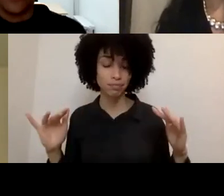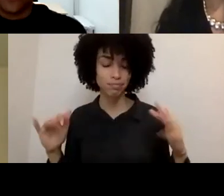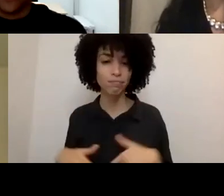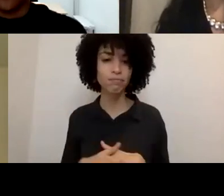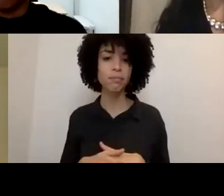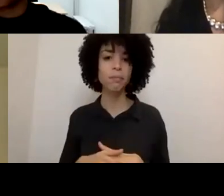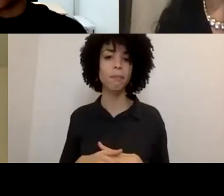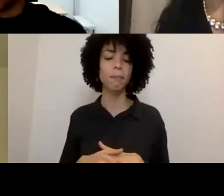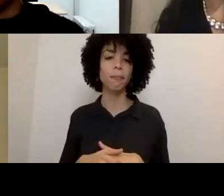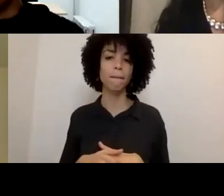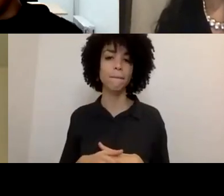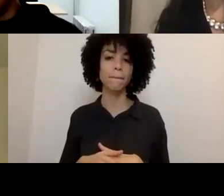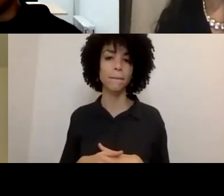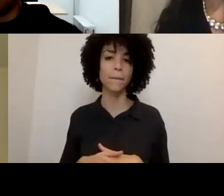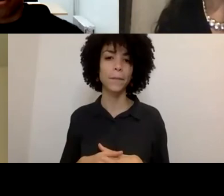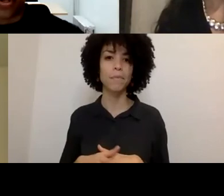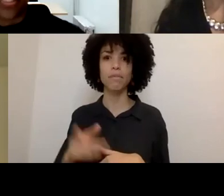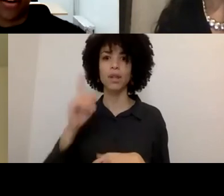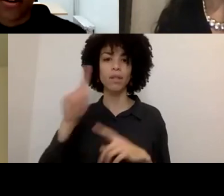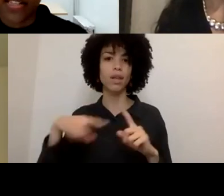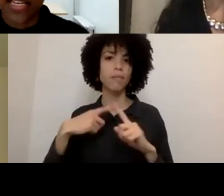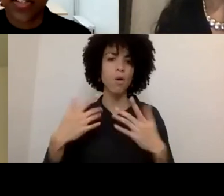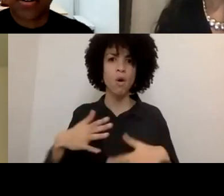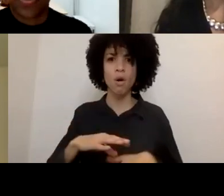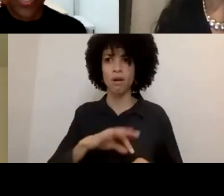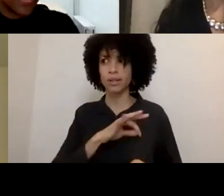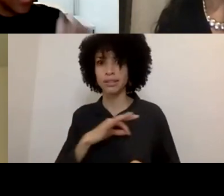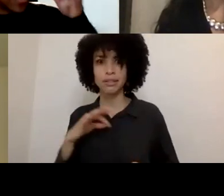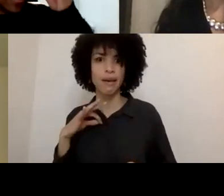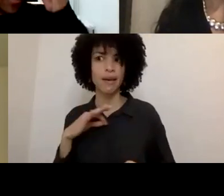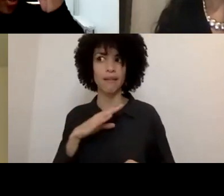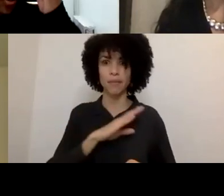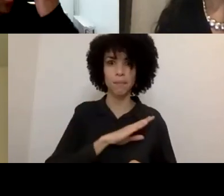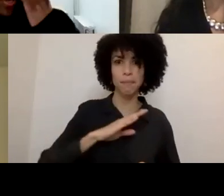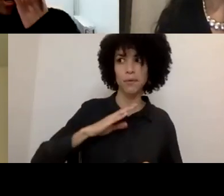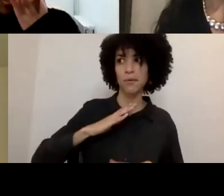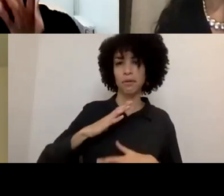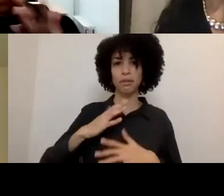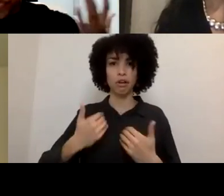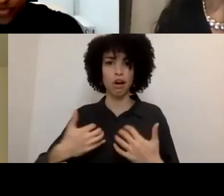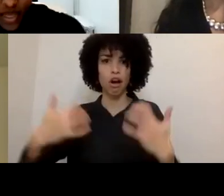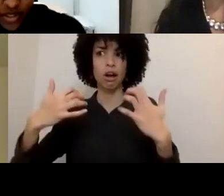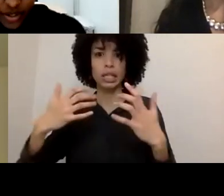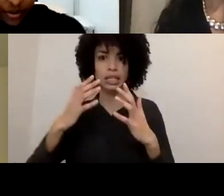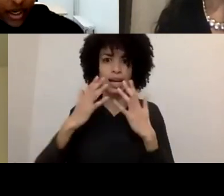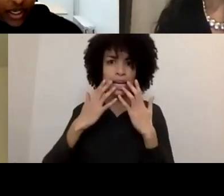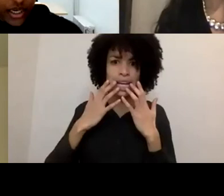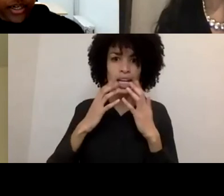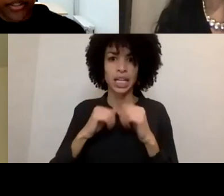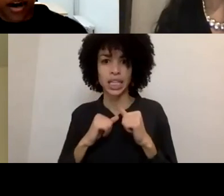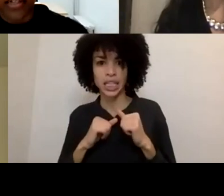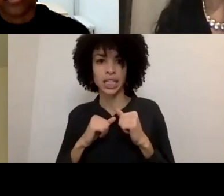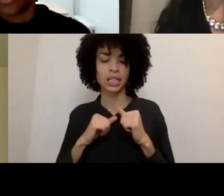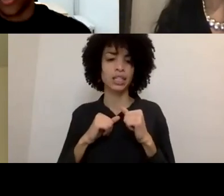how their staff and boards and the artists they serve and the audiences that they serve, aren't